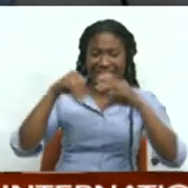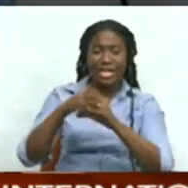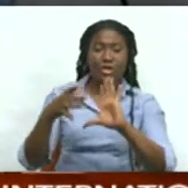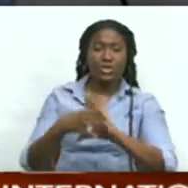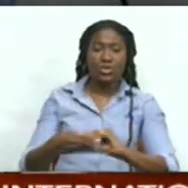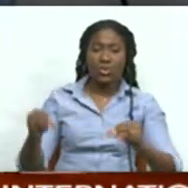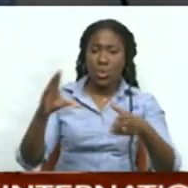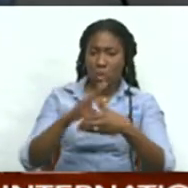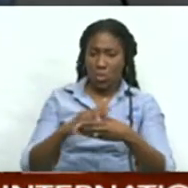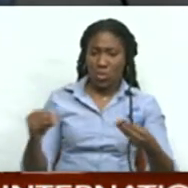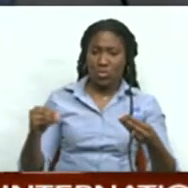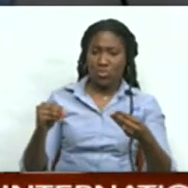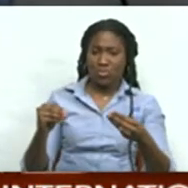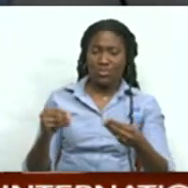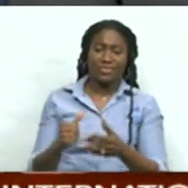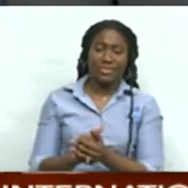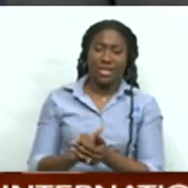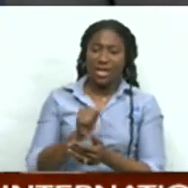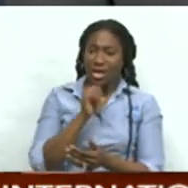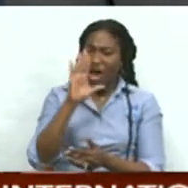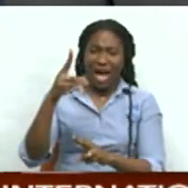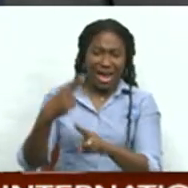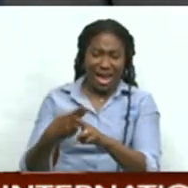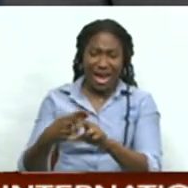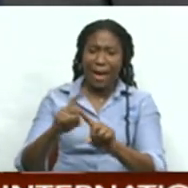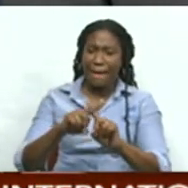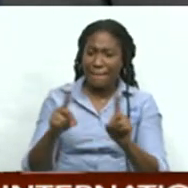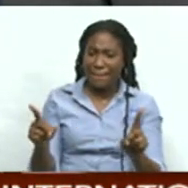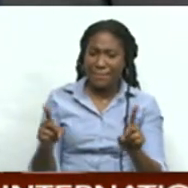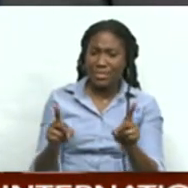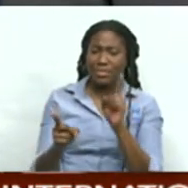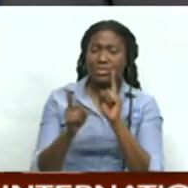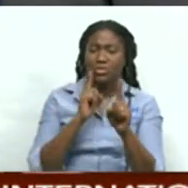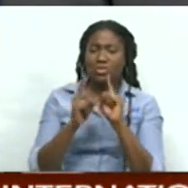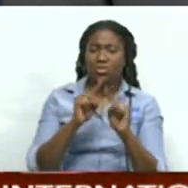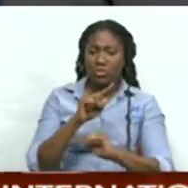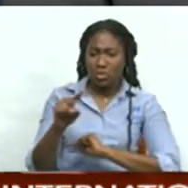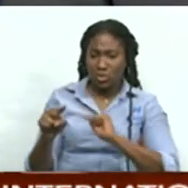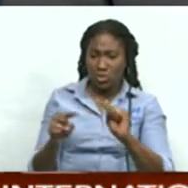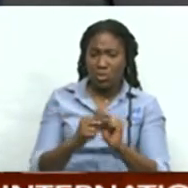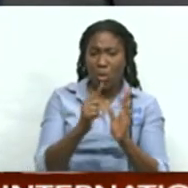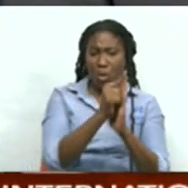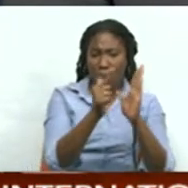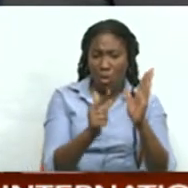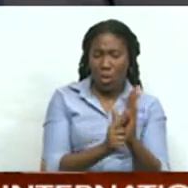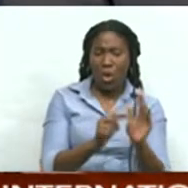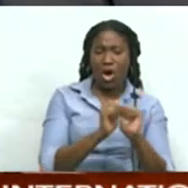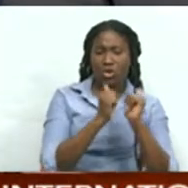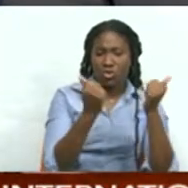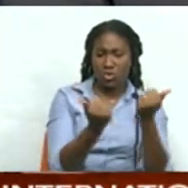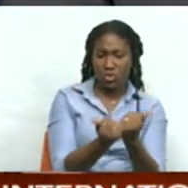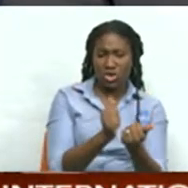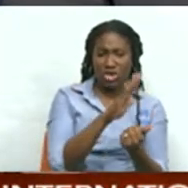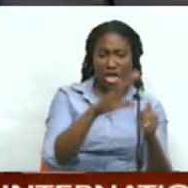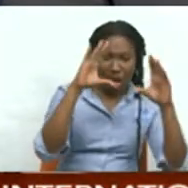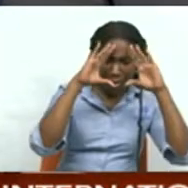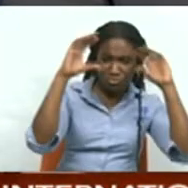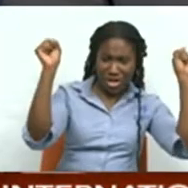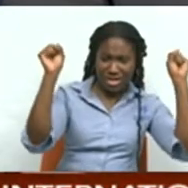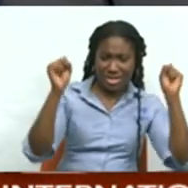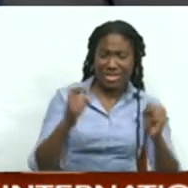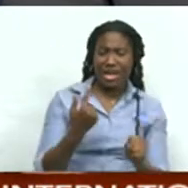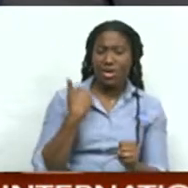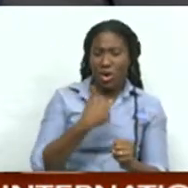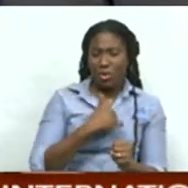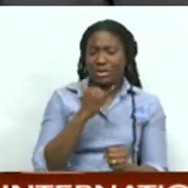mention her name, but in fact refers to a call made by the Law Association president. We sincerely apologize for this error.